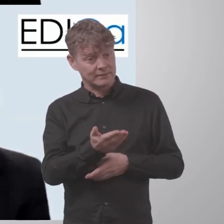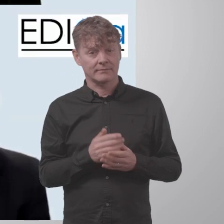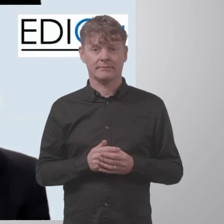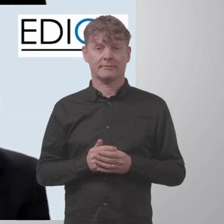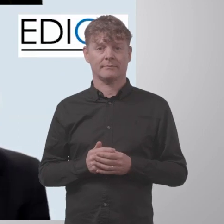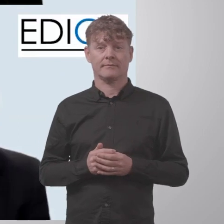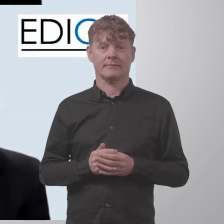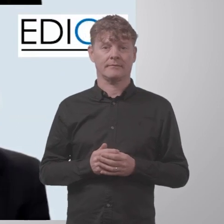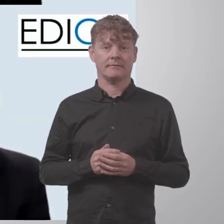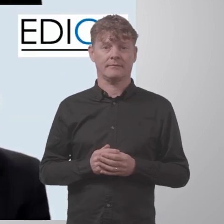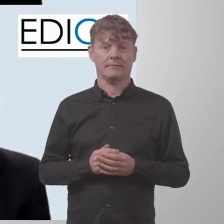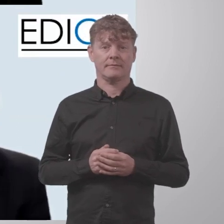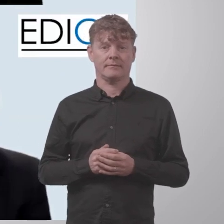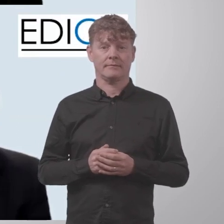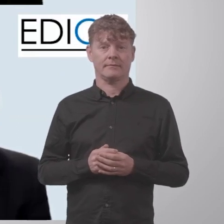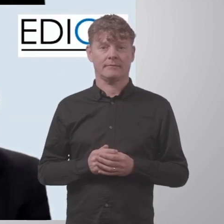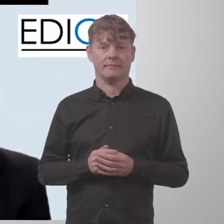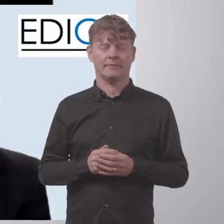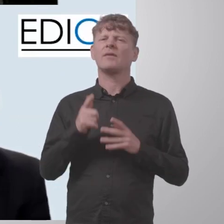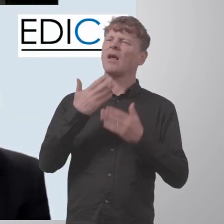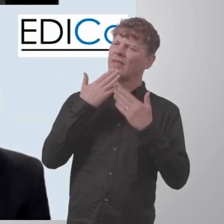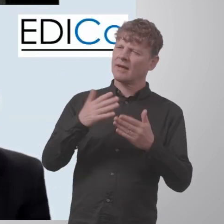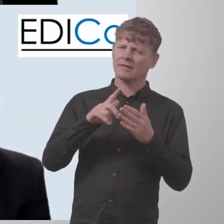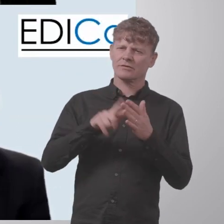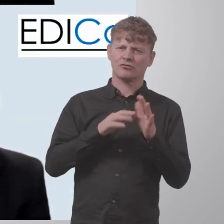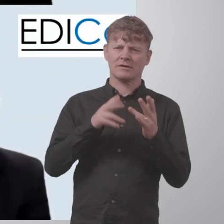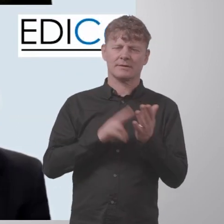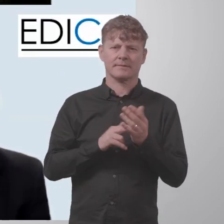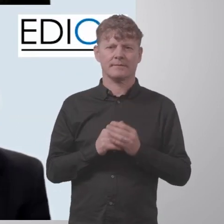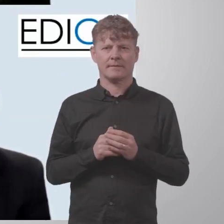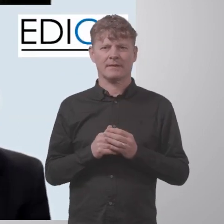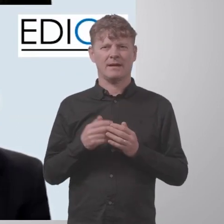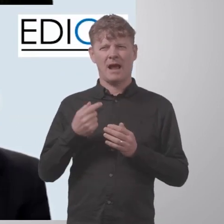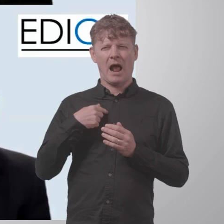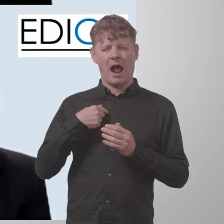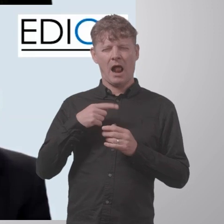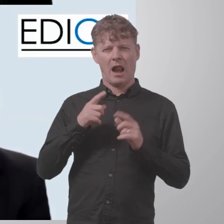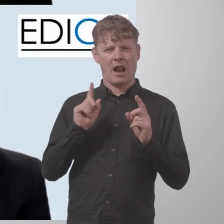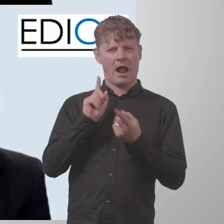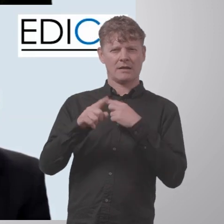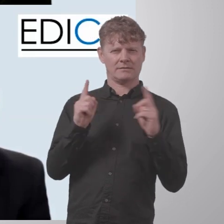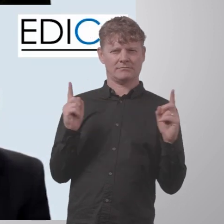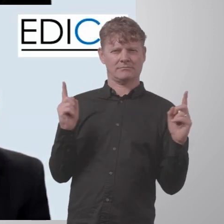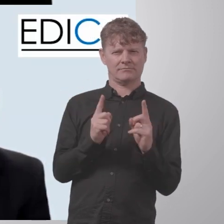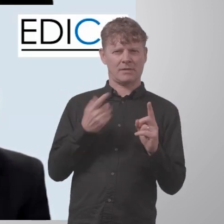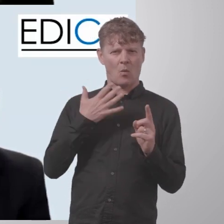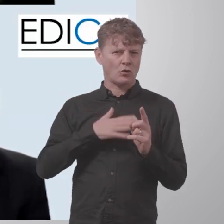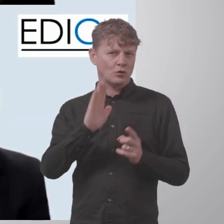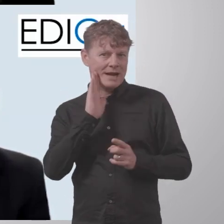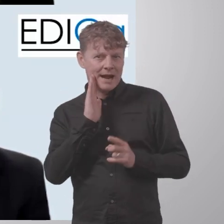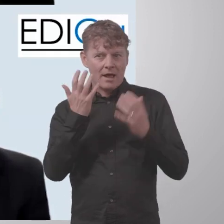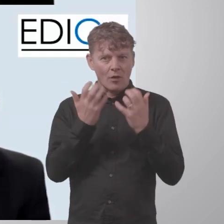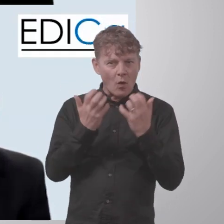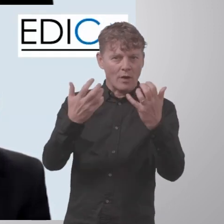So, yeah, thanks, Jason. And I'll keep my answer fairly brief because I'd like to hear if anybody in the audience has got any questions. But